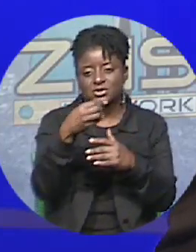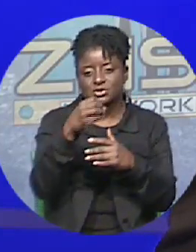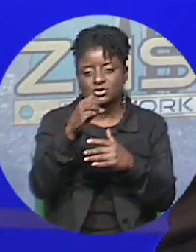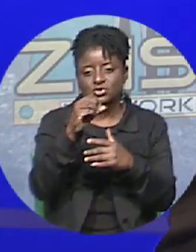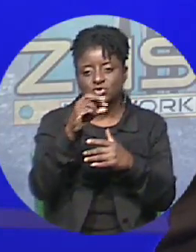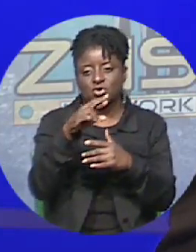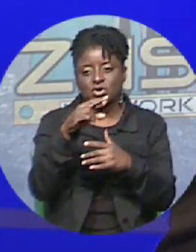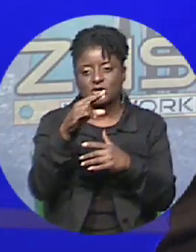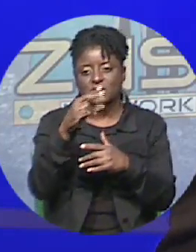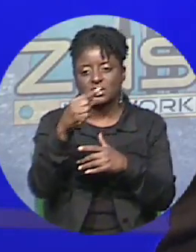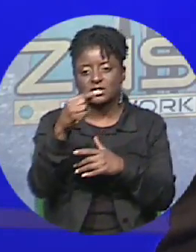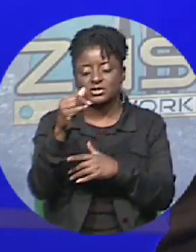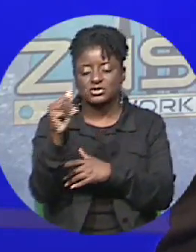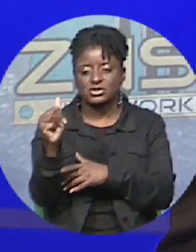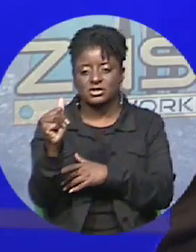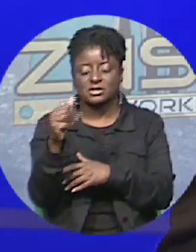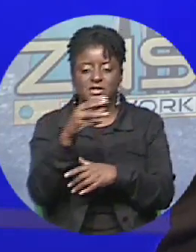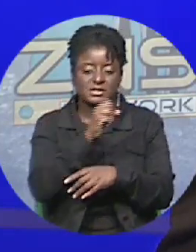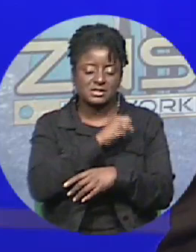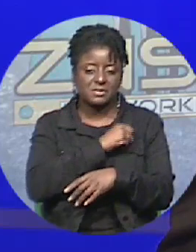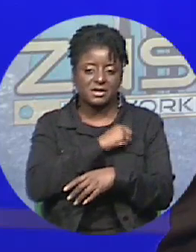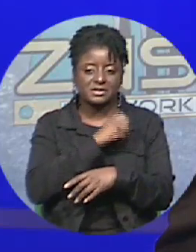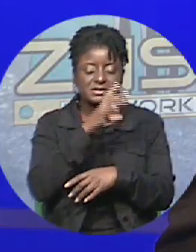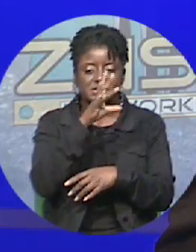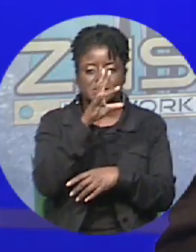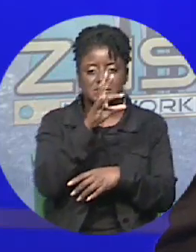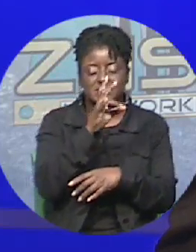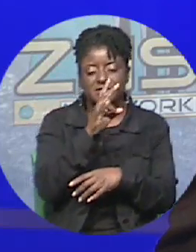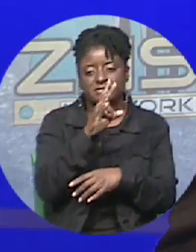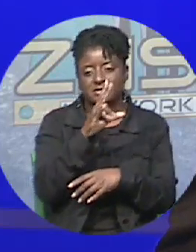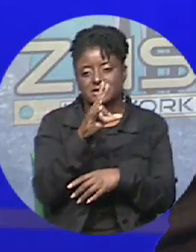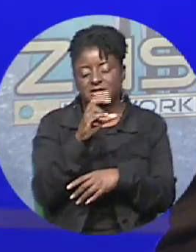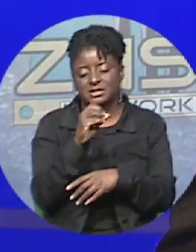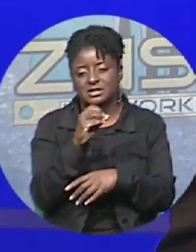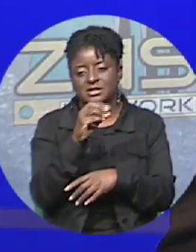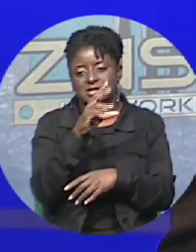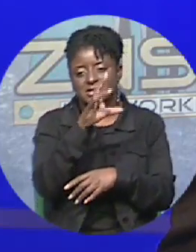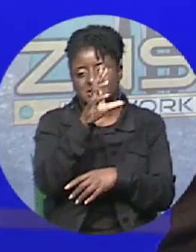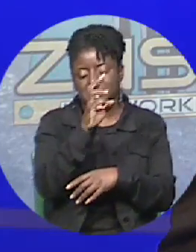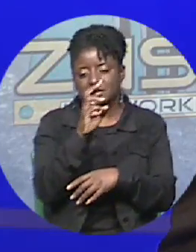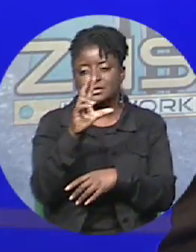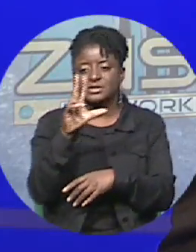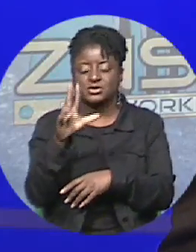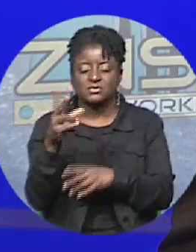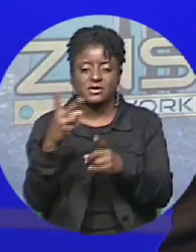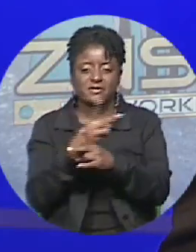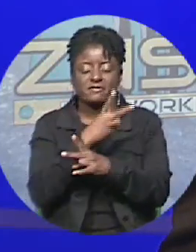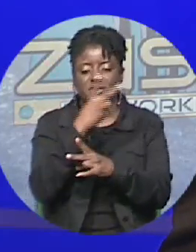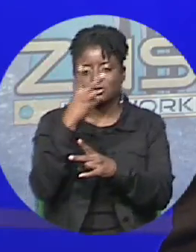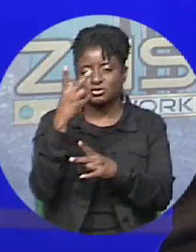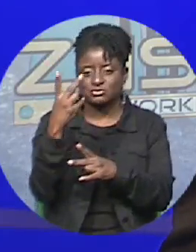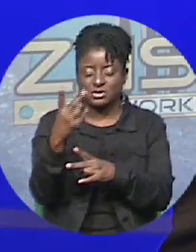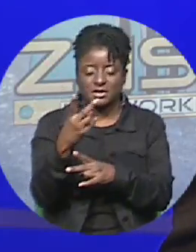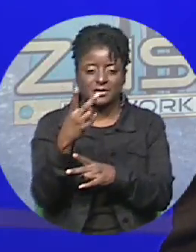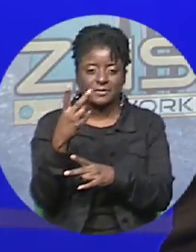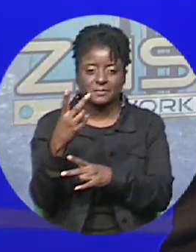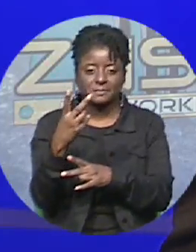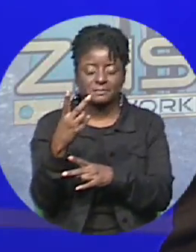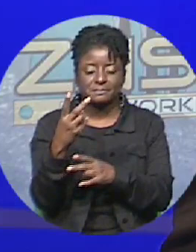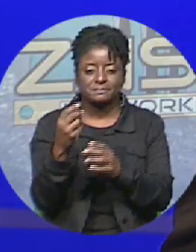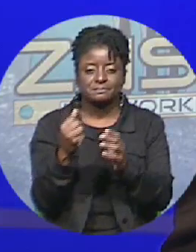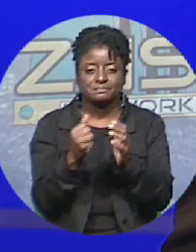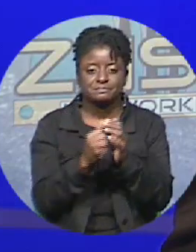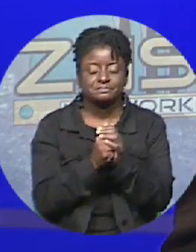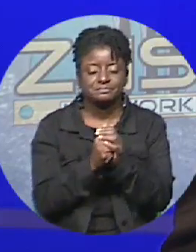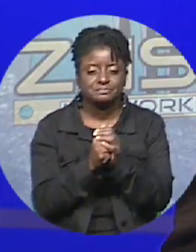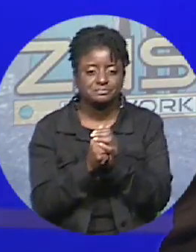Spartans escaped with a 70-63 victory. Tum Tum finished up 1 for 3 from the field and 1 of 3 at the line with 3